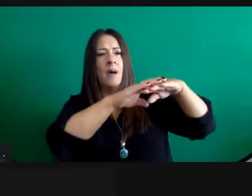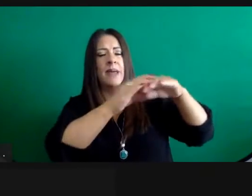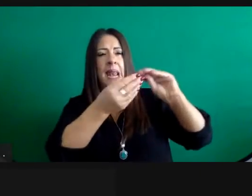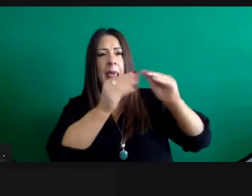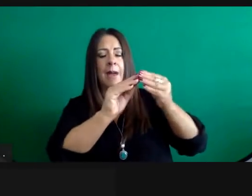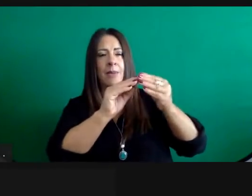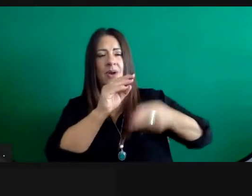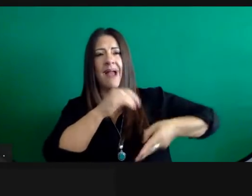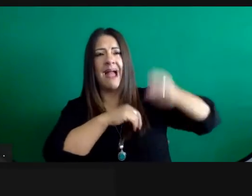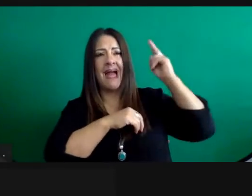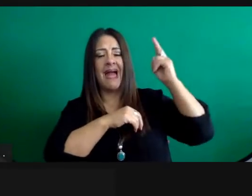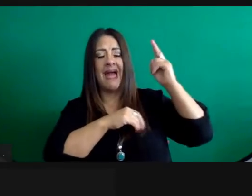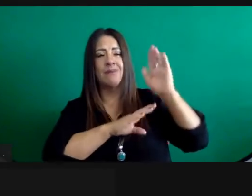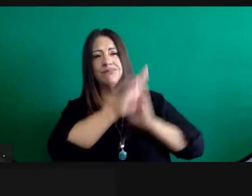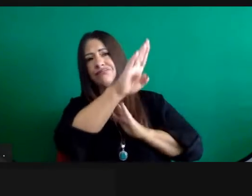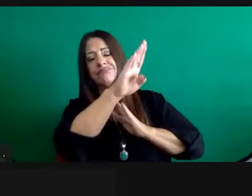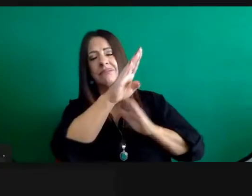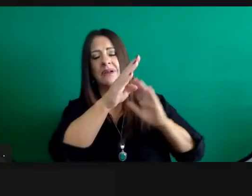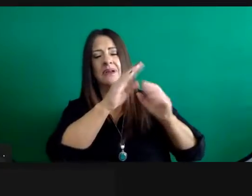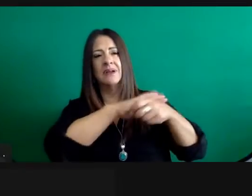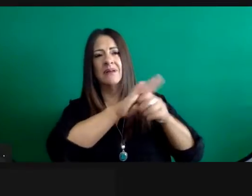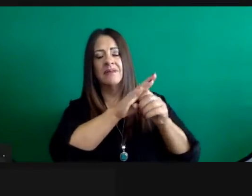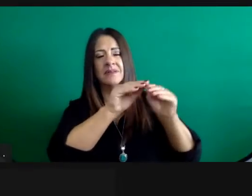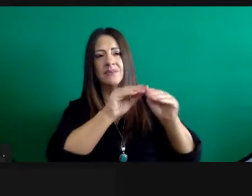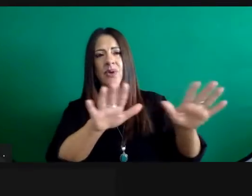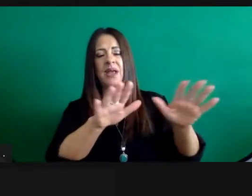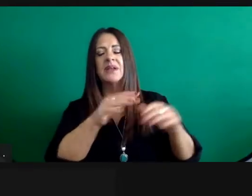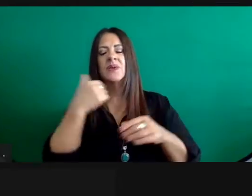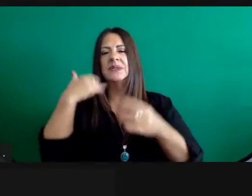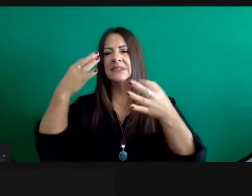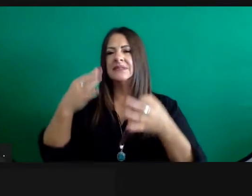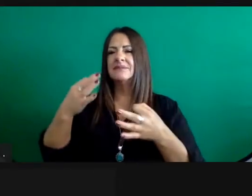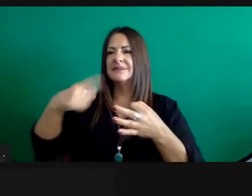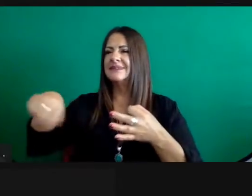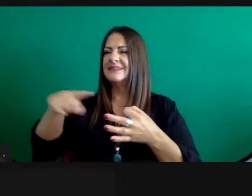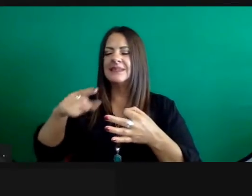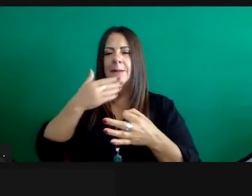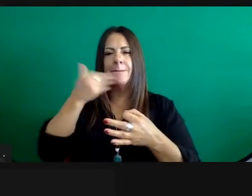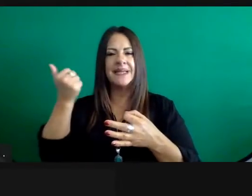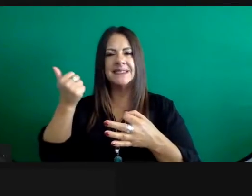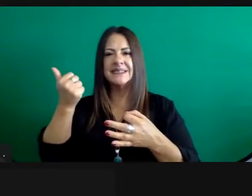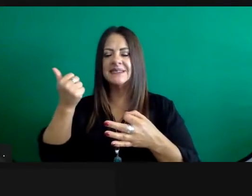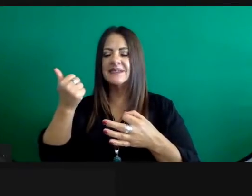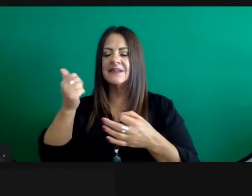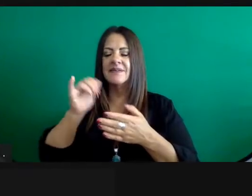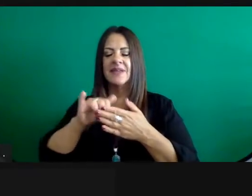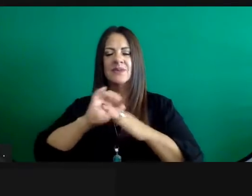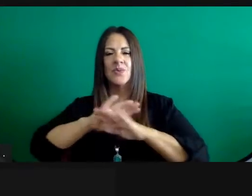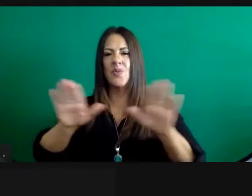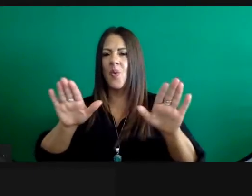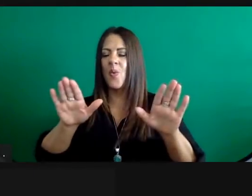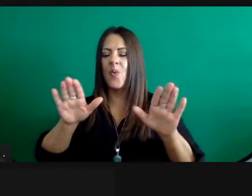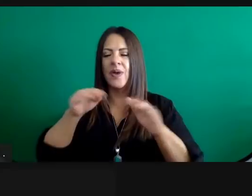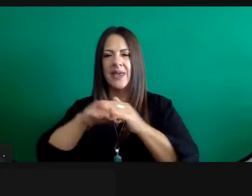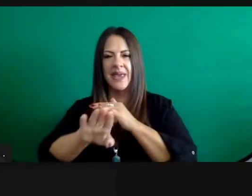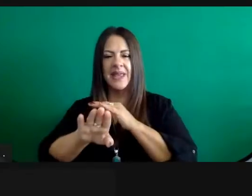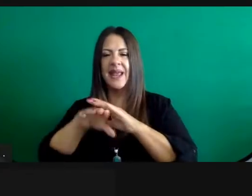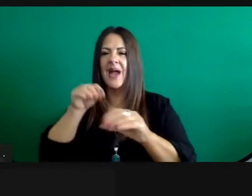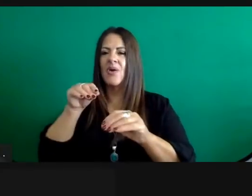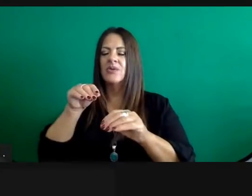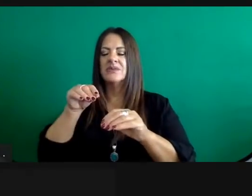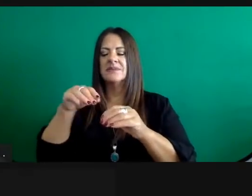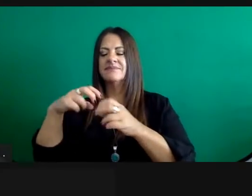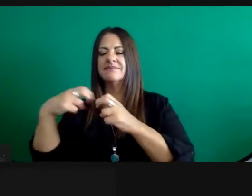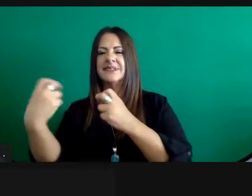you can do in another way, in a lower risk way, that avoids you either leaving your home or only leaving your home